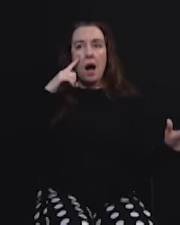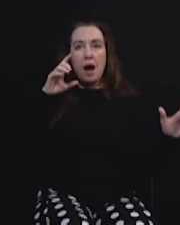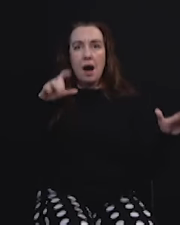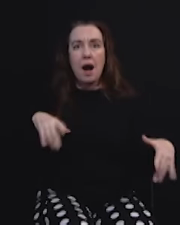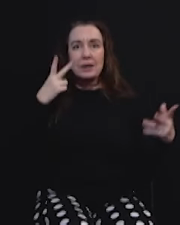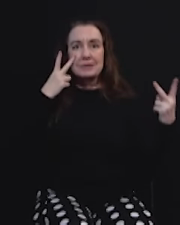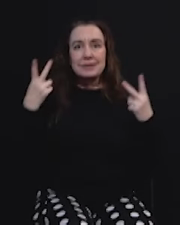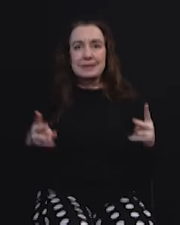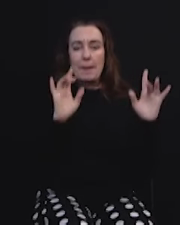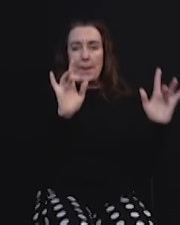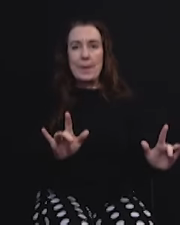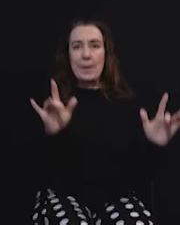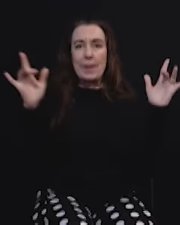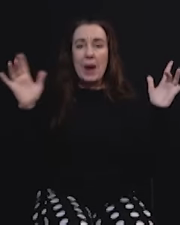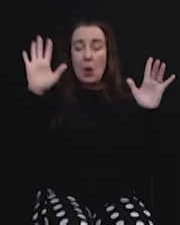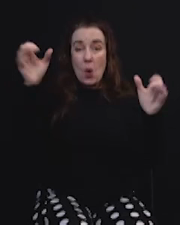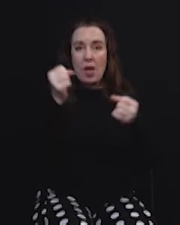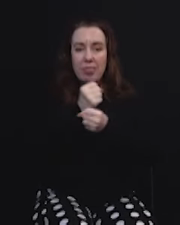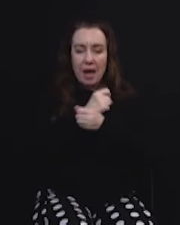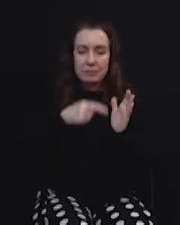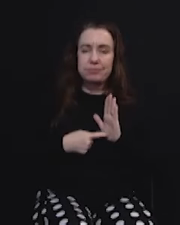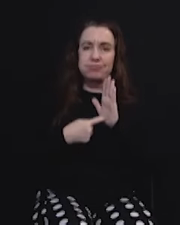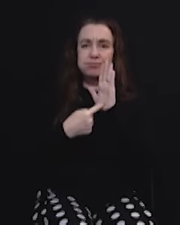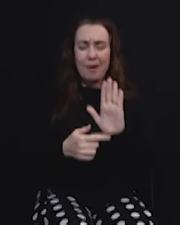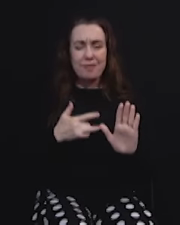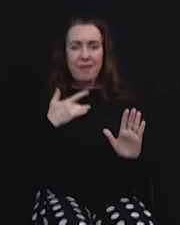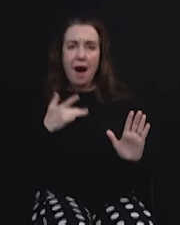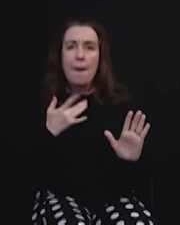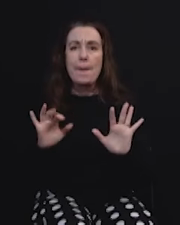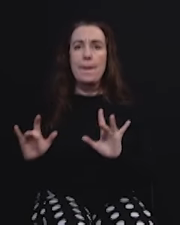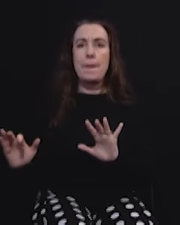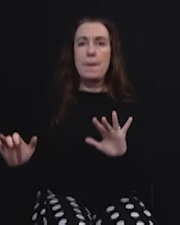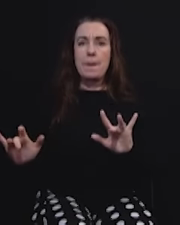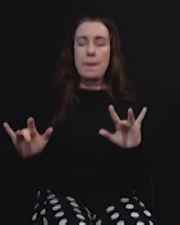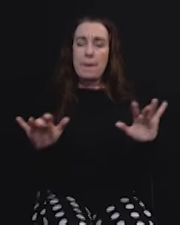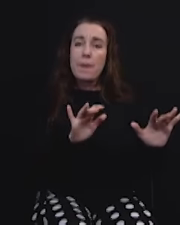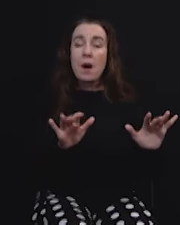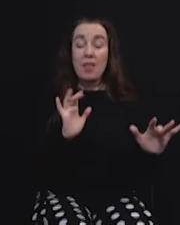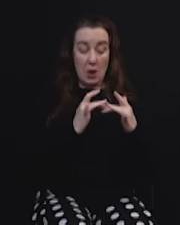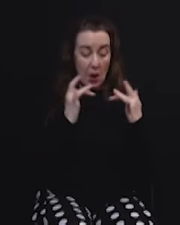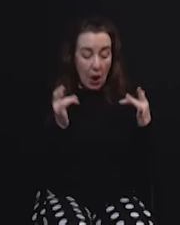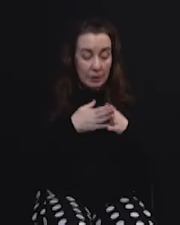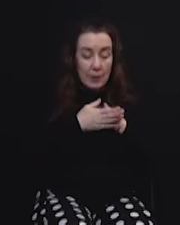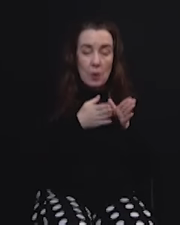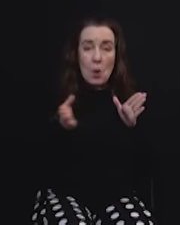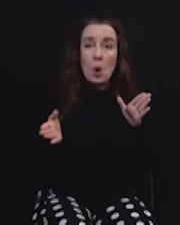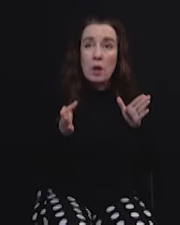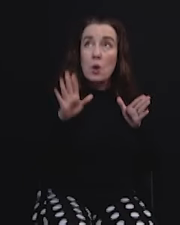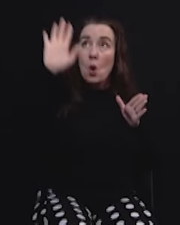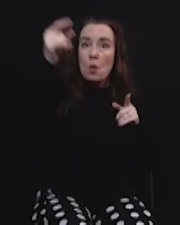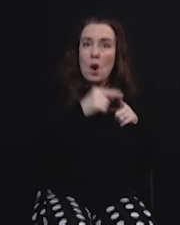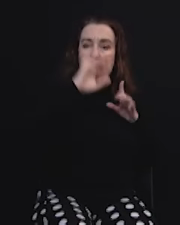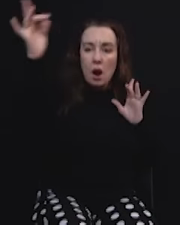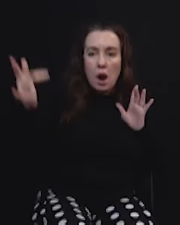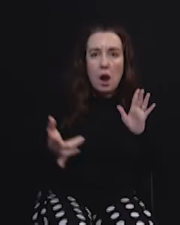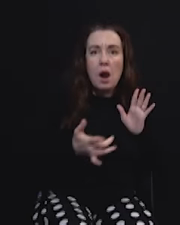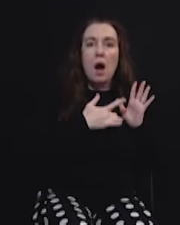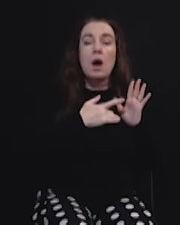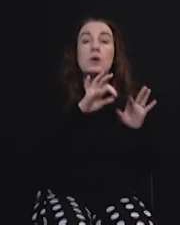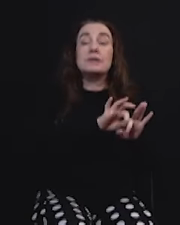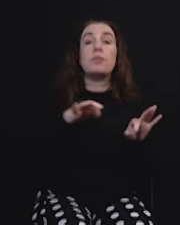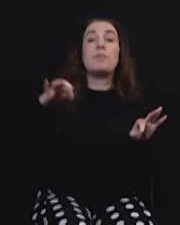light shines, where your love is seen and felt and received, Lord God, where hearts are opened to the truth of your word and where your